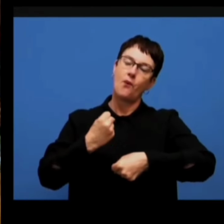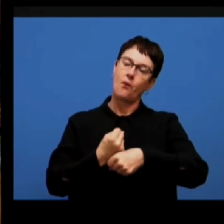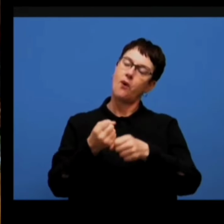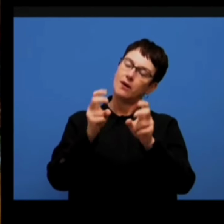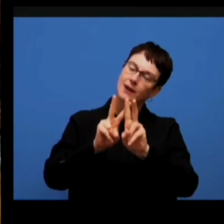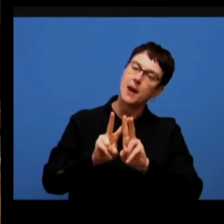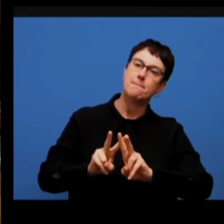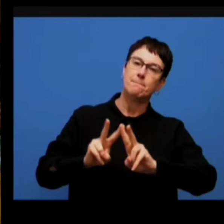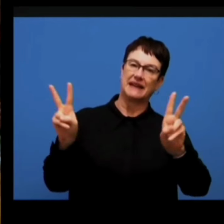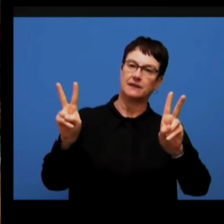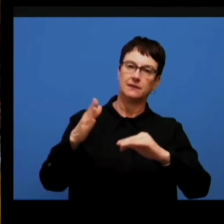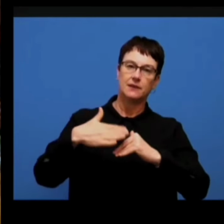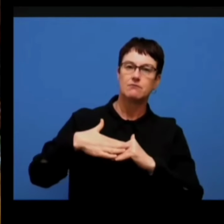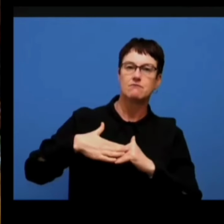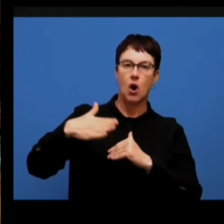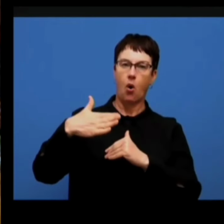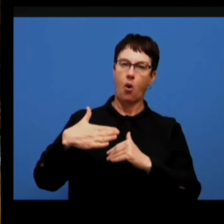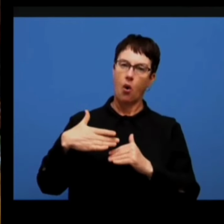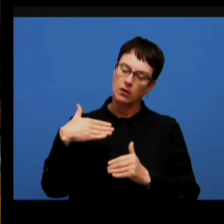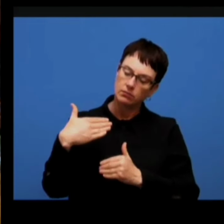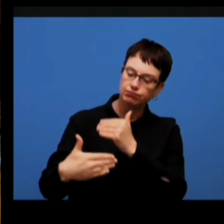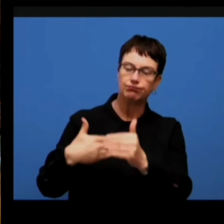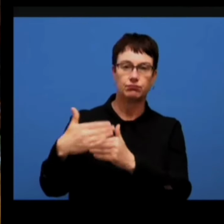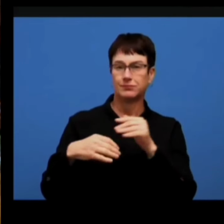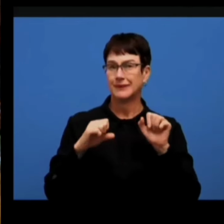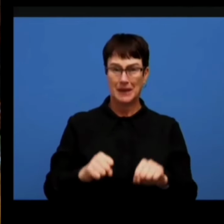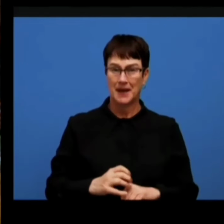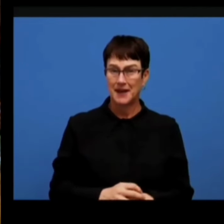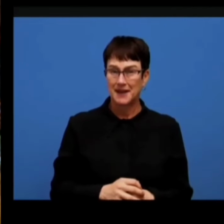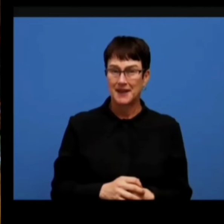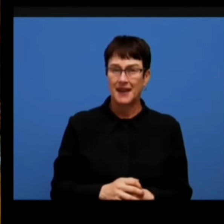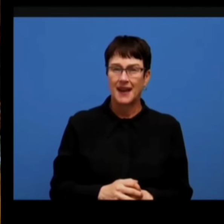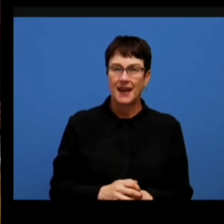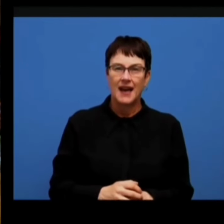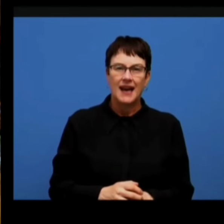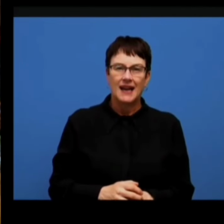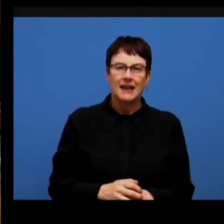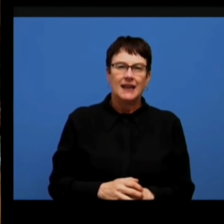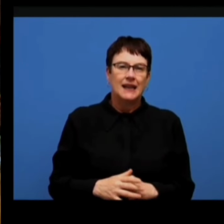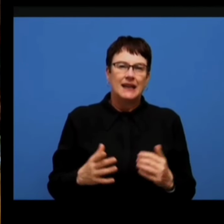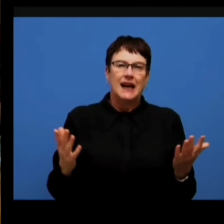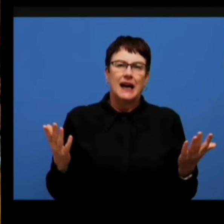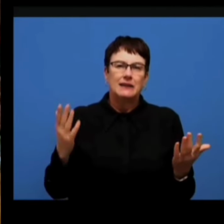prerequisite for support, not simply a nice thing to have.